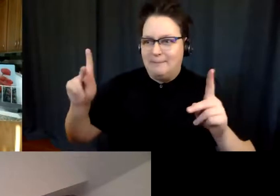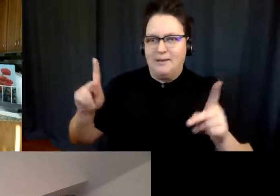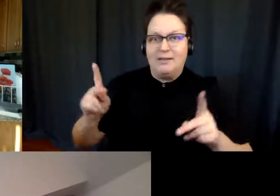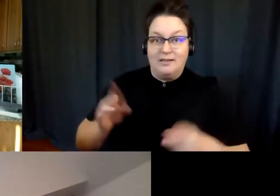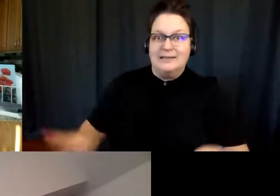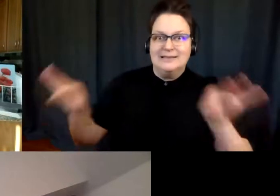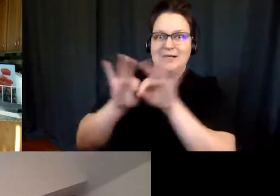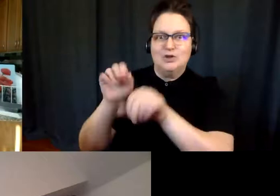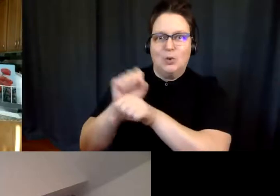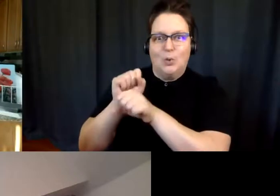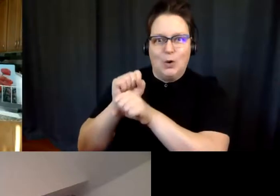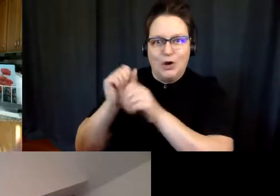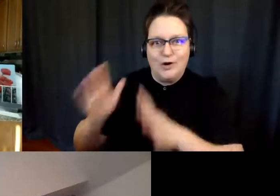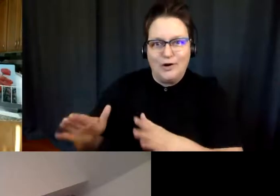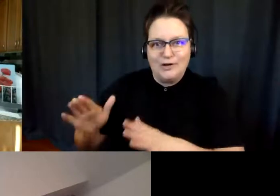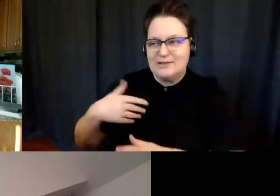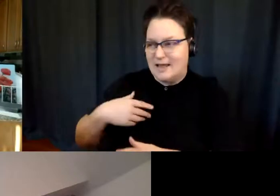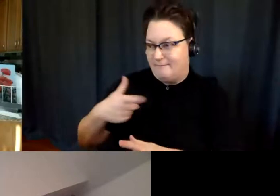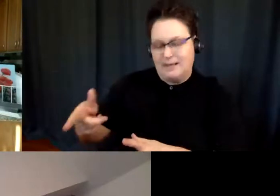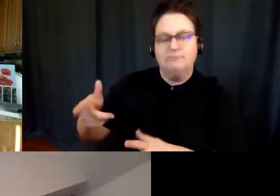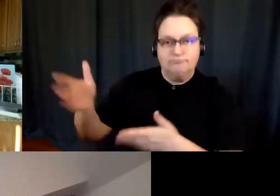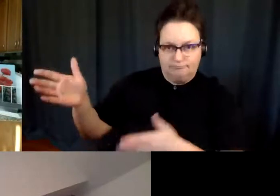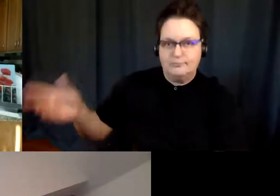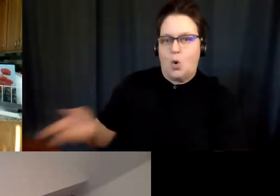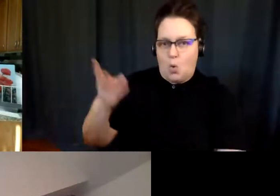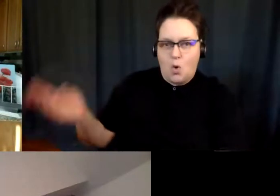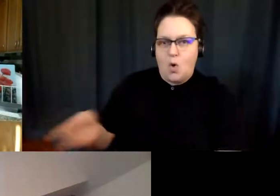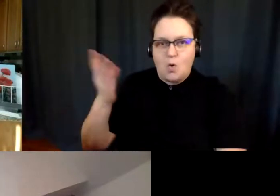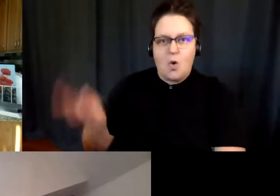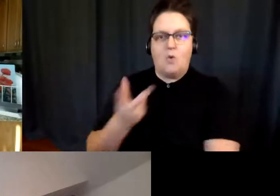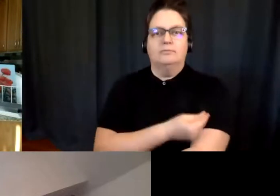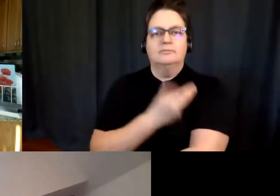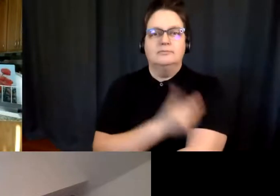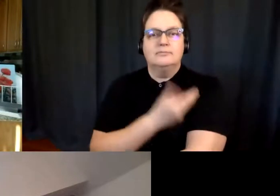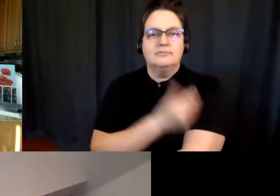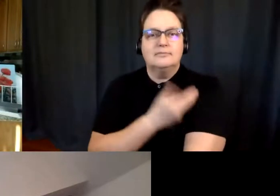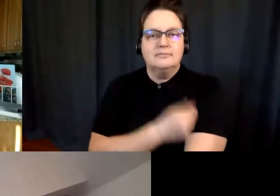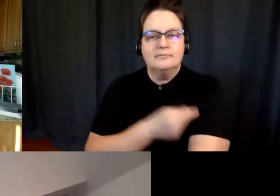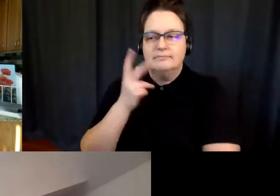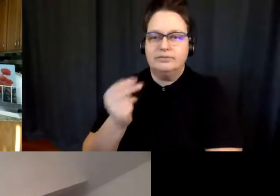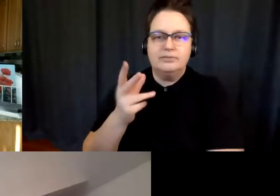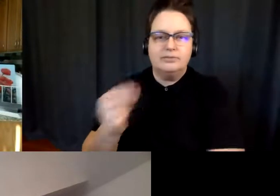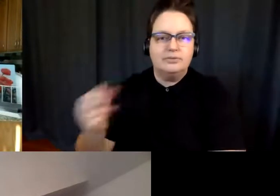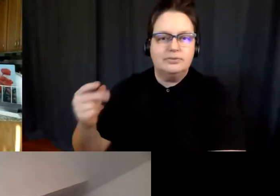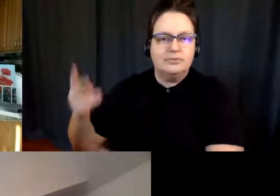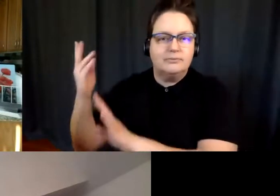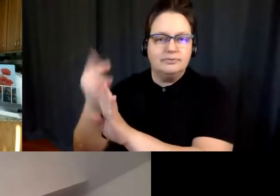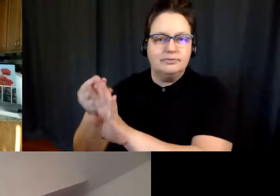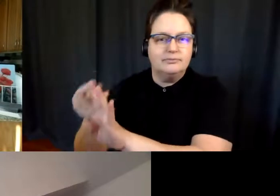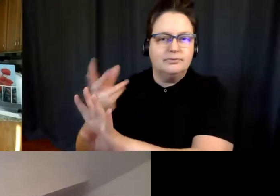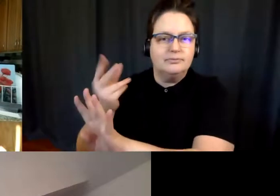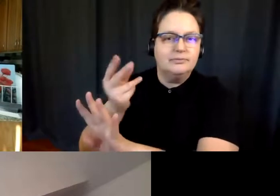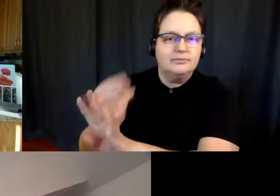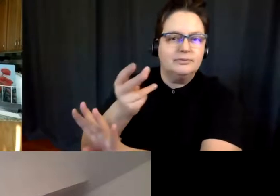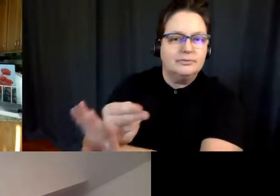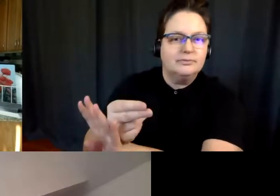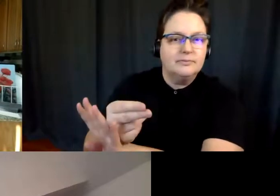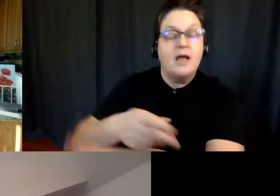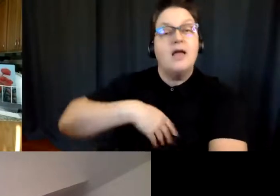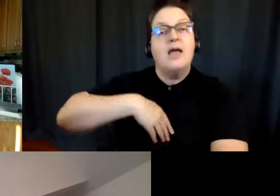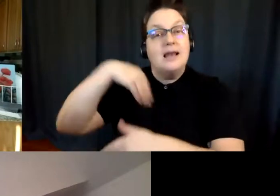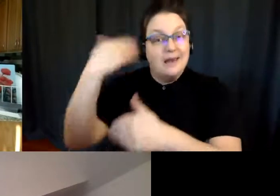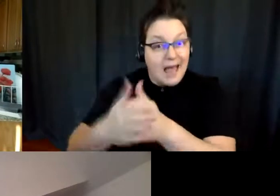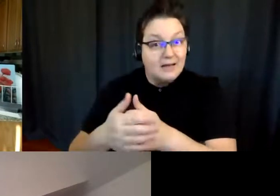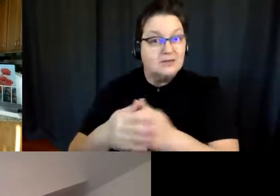workers that have been defined here in Washington that'll become eligible. I imagine that what we will then hear